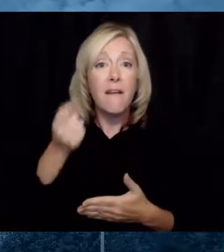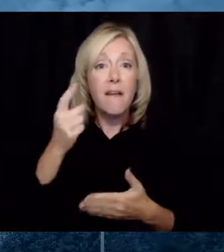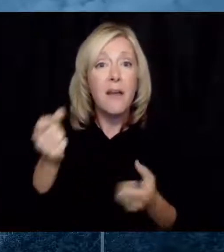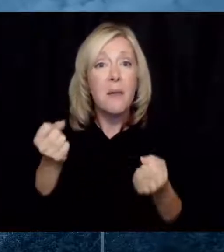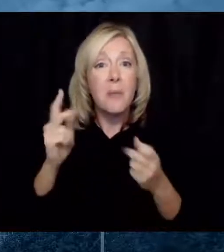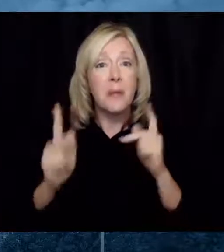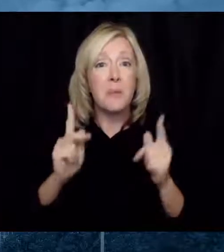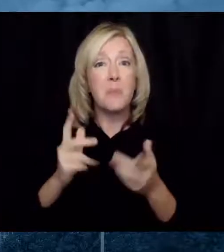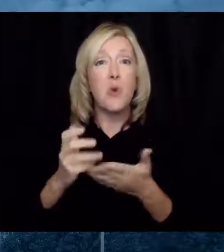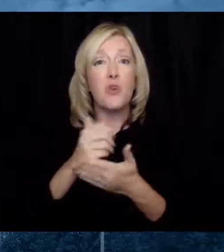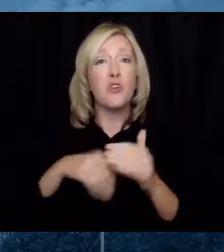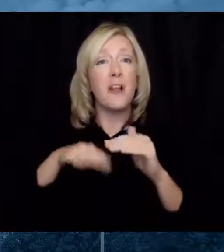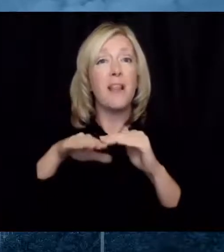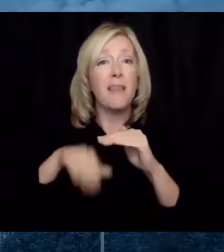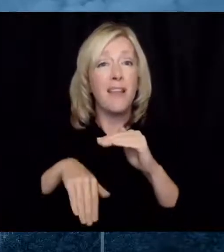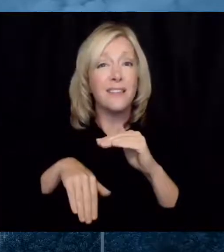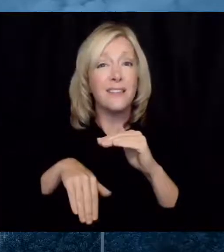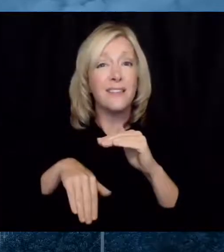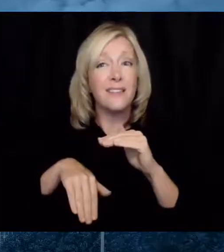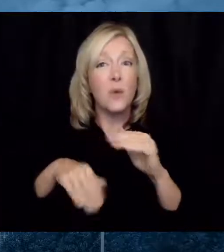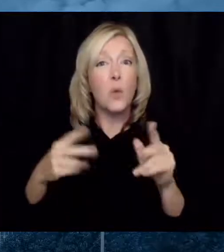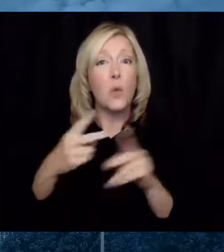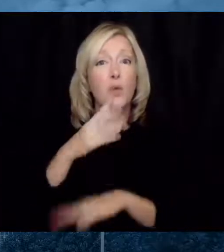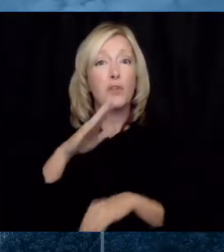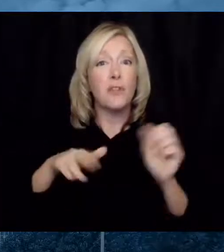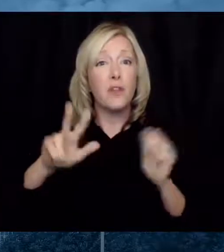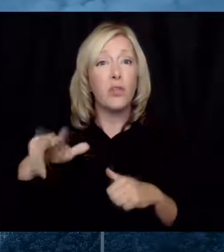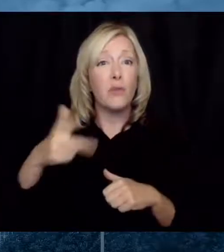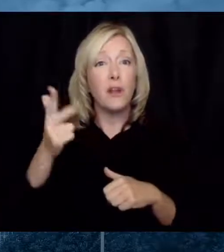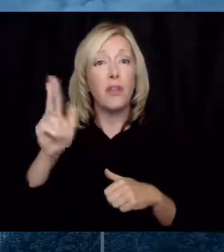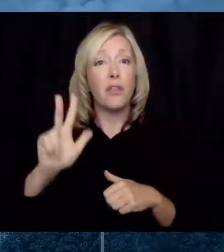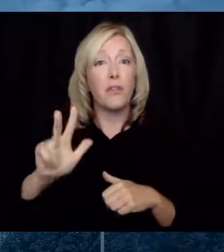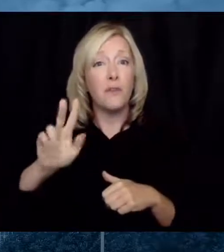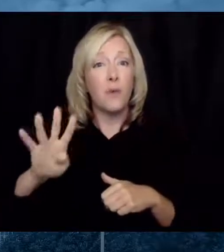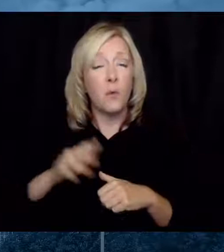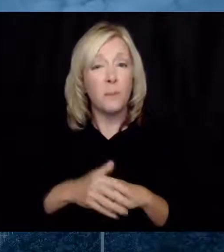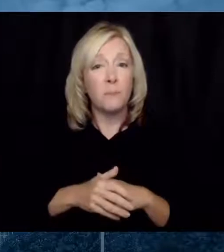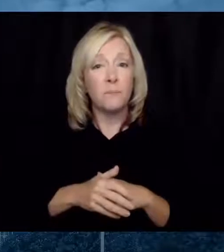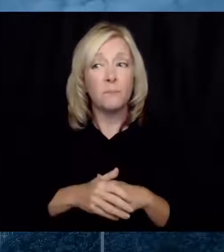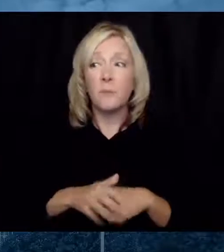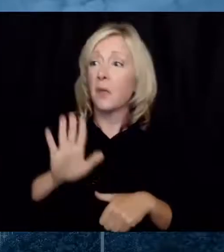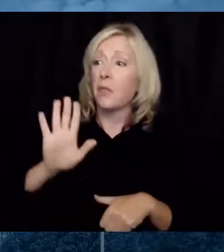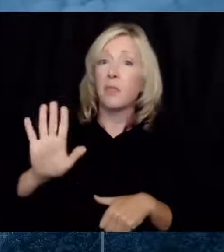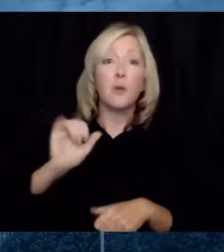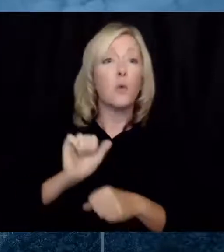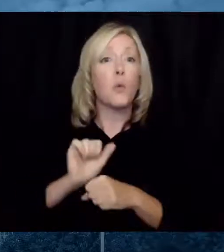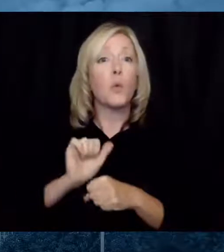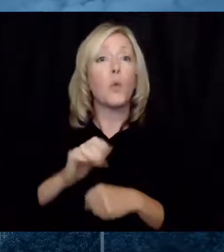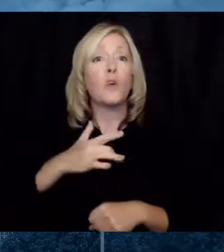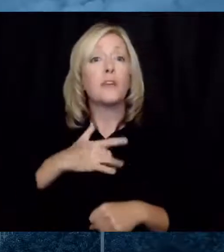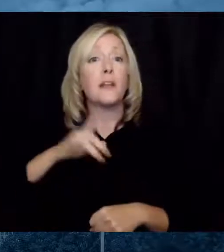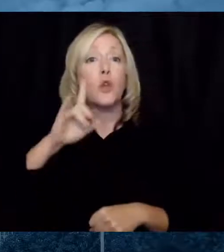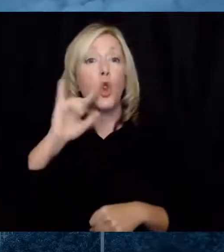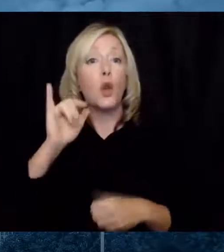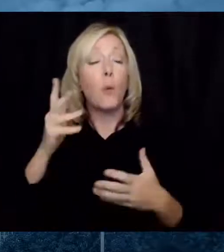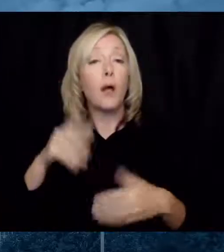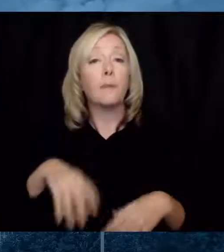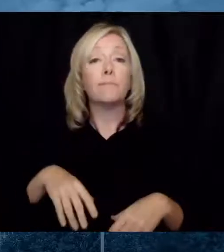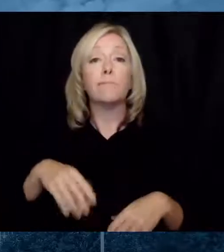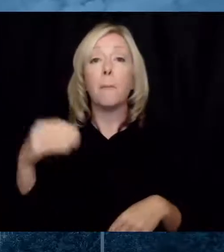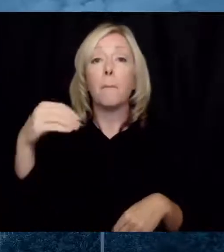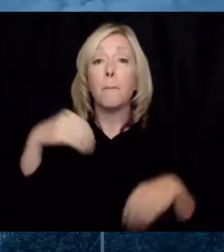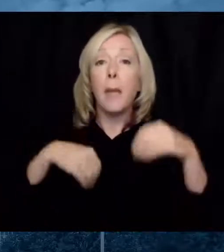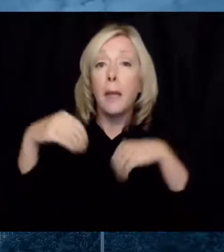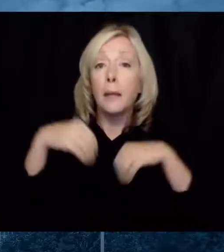that. They're usually engaged in tasks such as packing, collating, or basic assembly